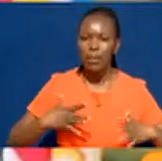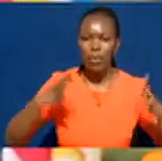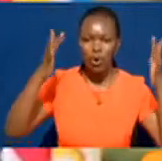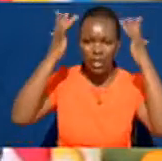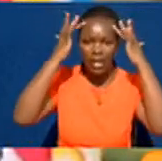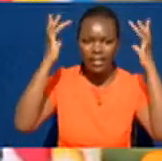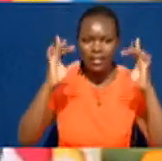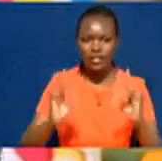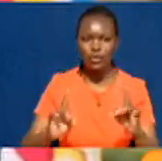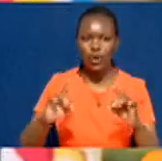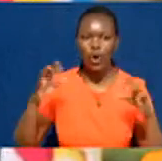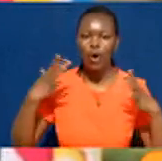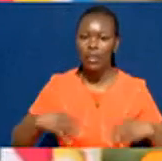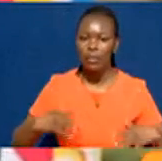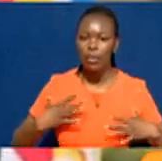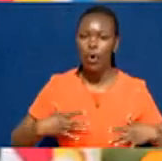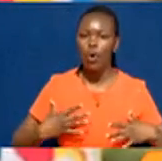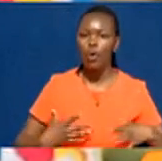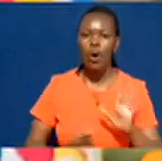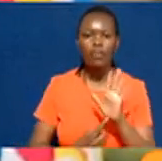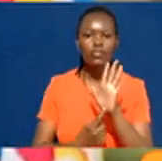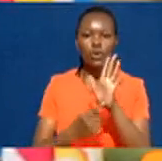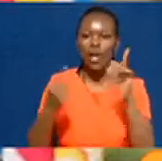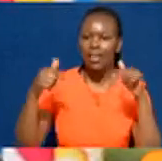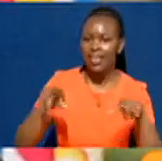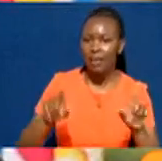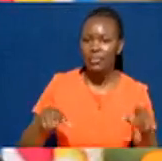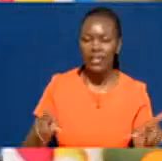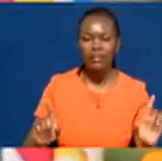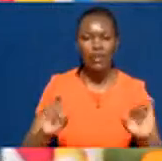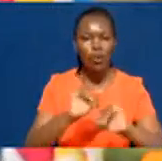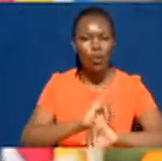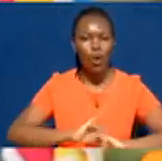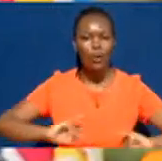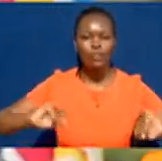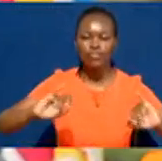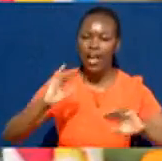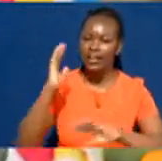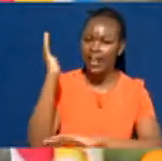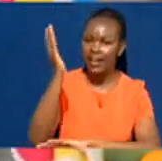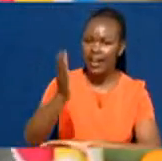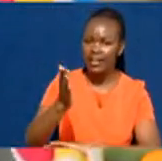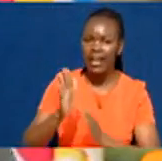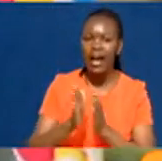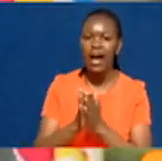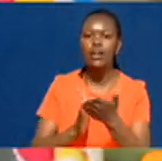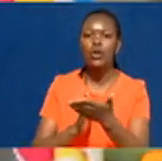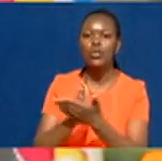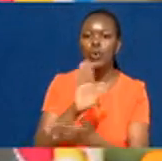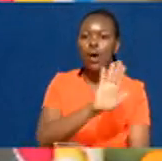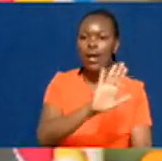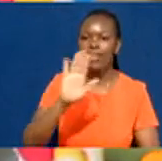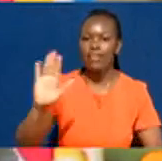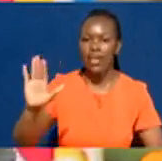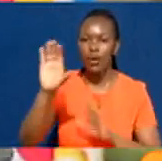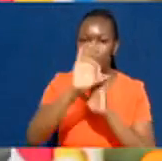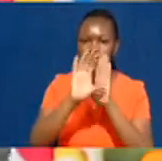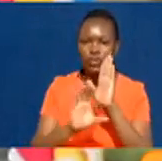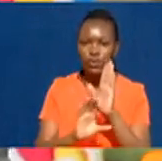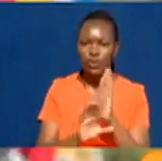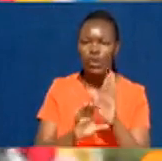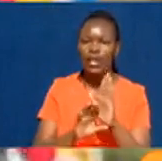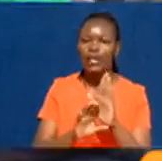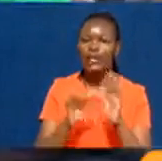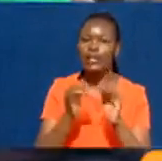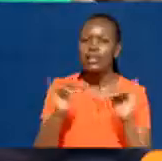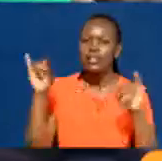have articulated themselves quite eloquently, directly, and through their constitutional